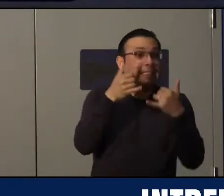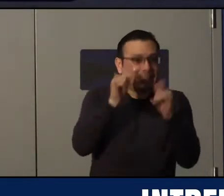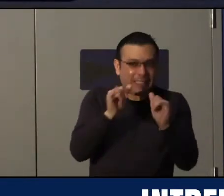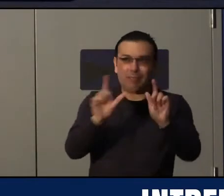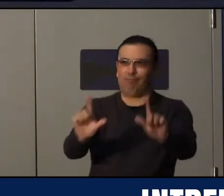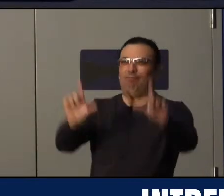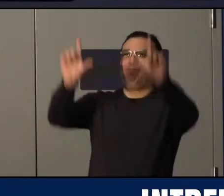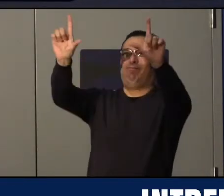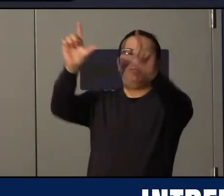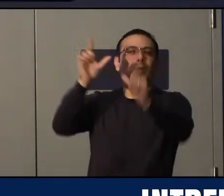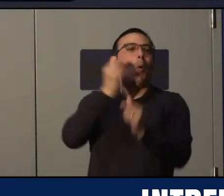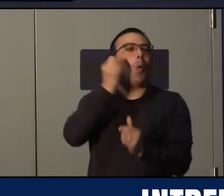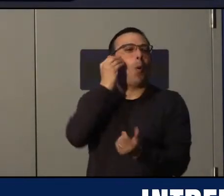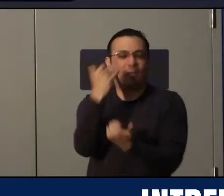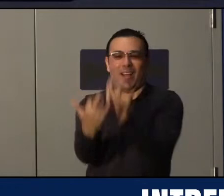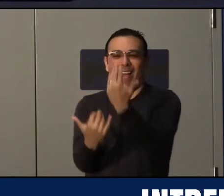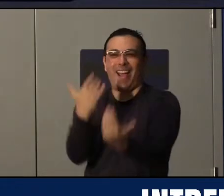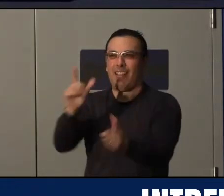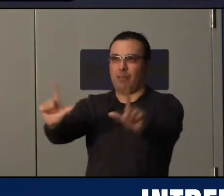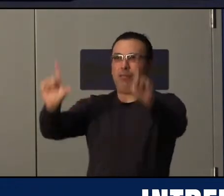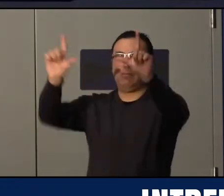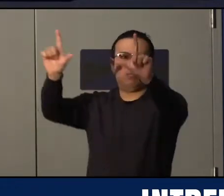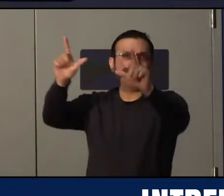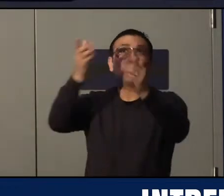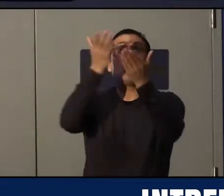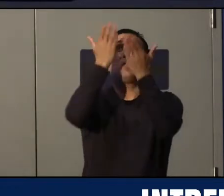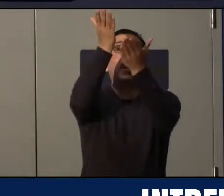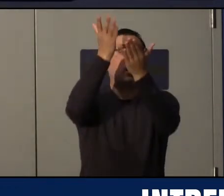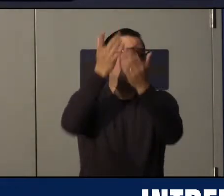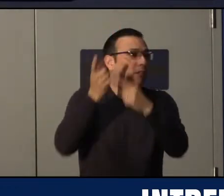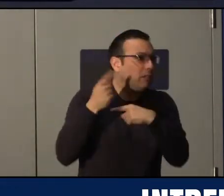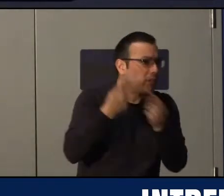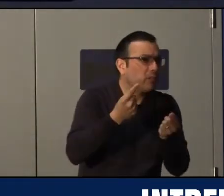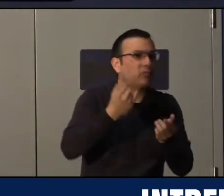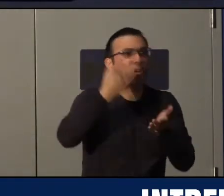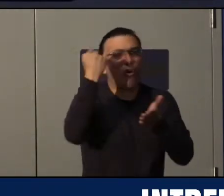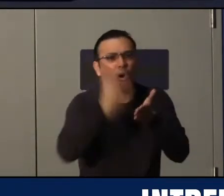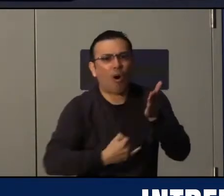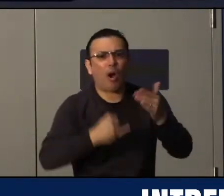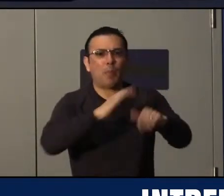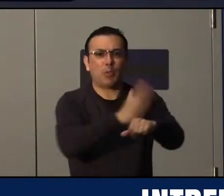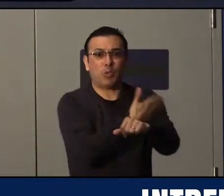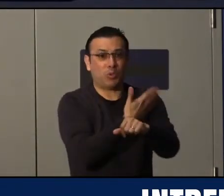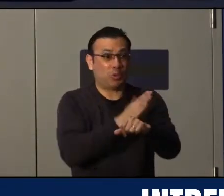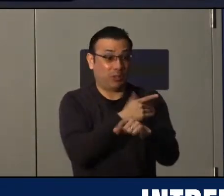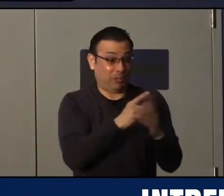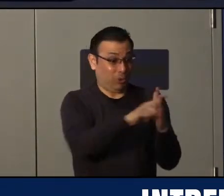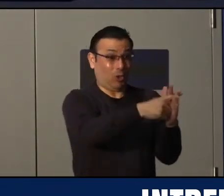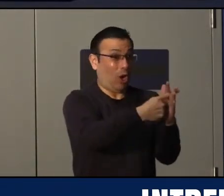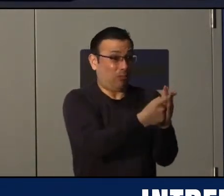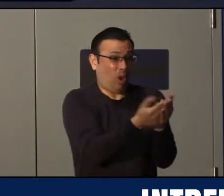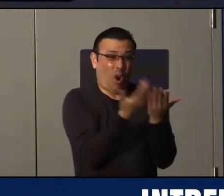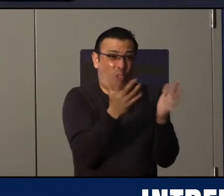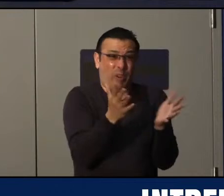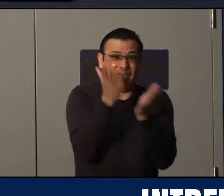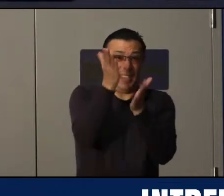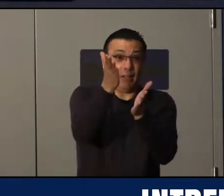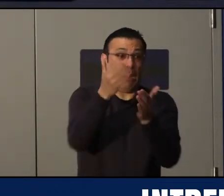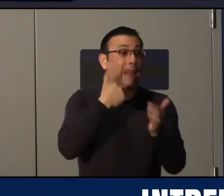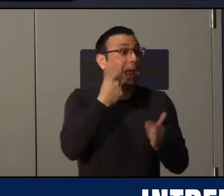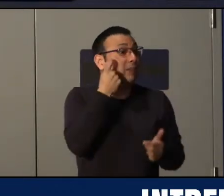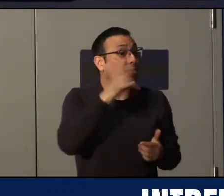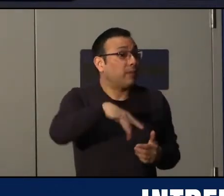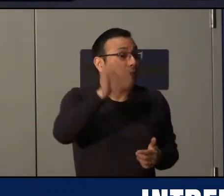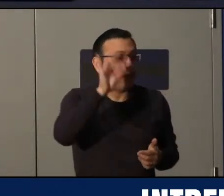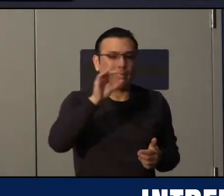home. So there's been art and music and all of this with us in space since the very beginning. And I even discovered, I don't know if you know about this